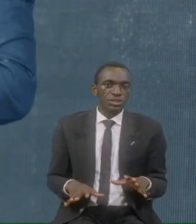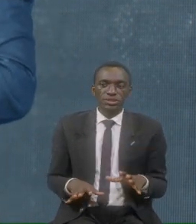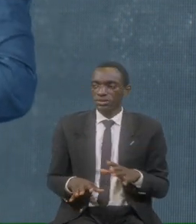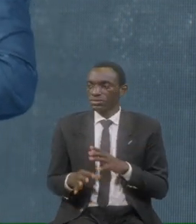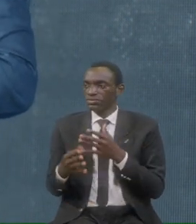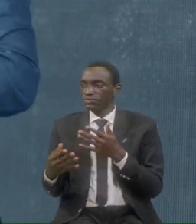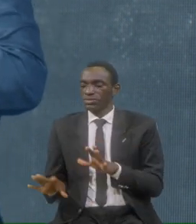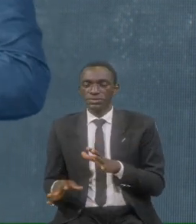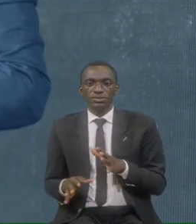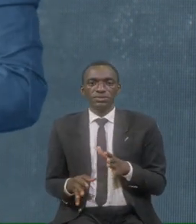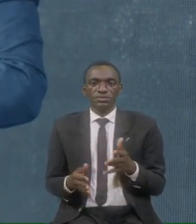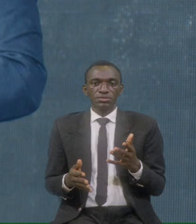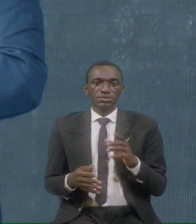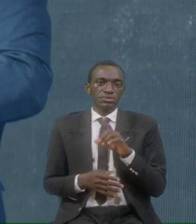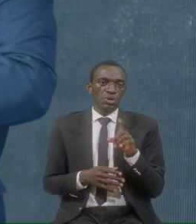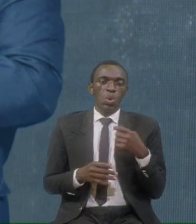we are still waiting for you